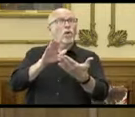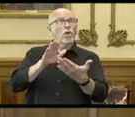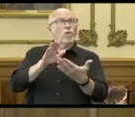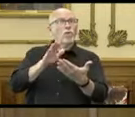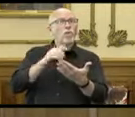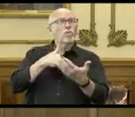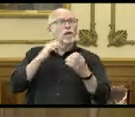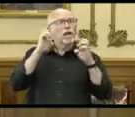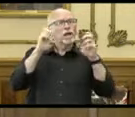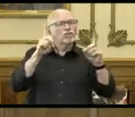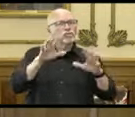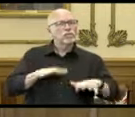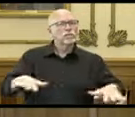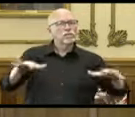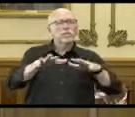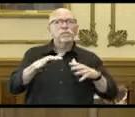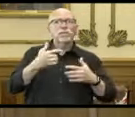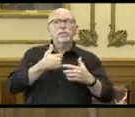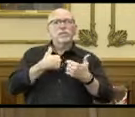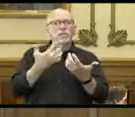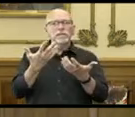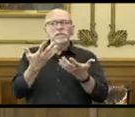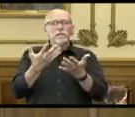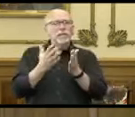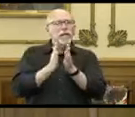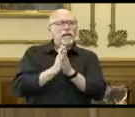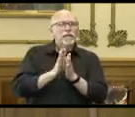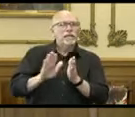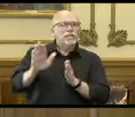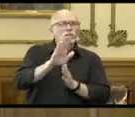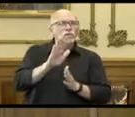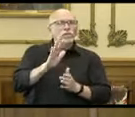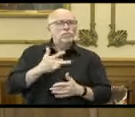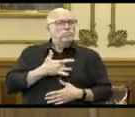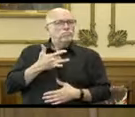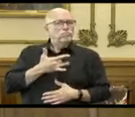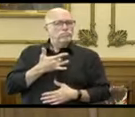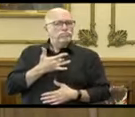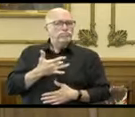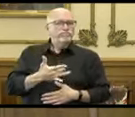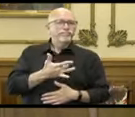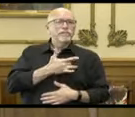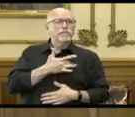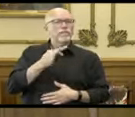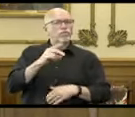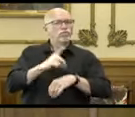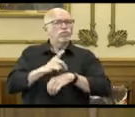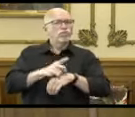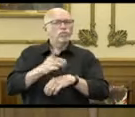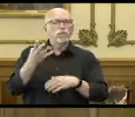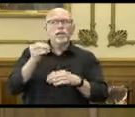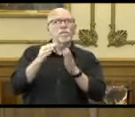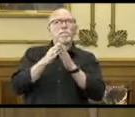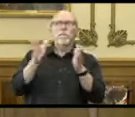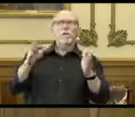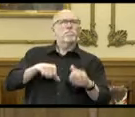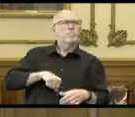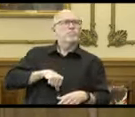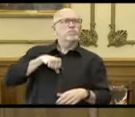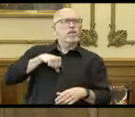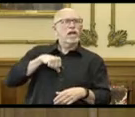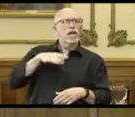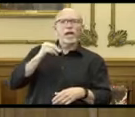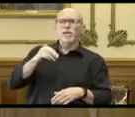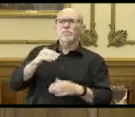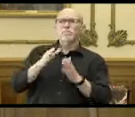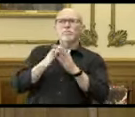education, of appealing to one's civic duty and public good, you might even say public pride, in being